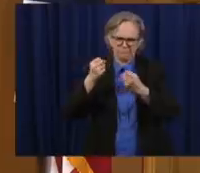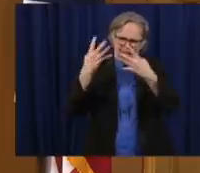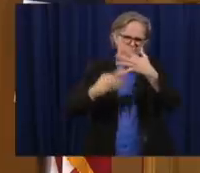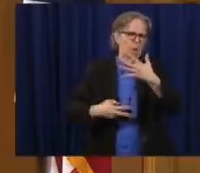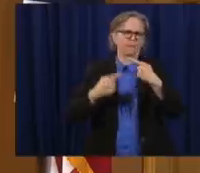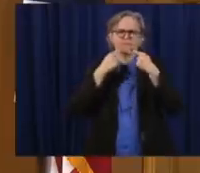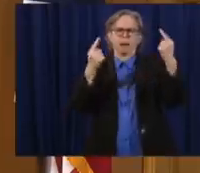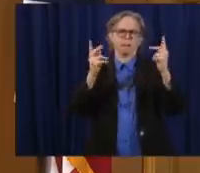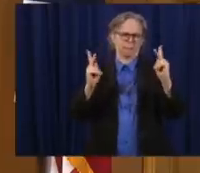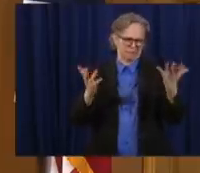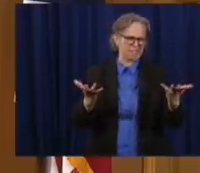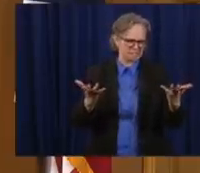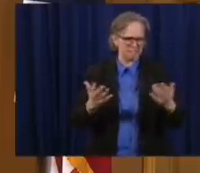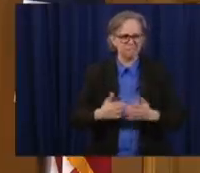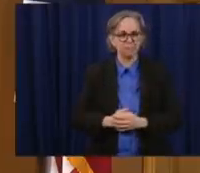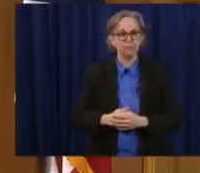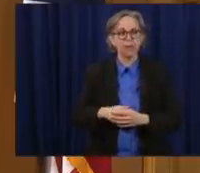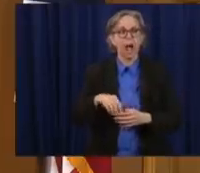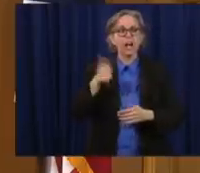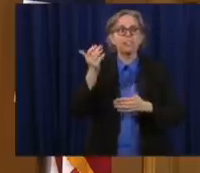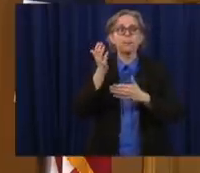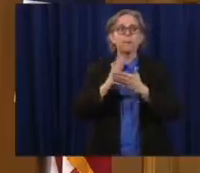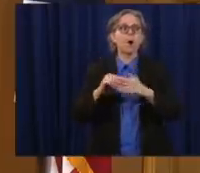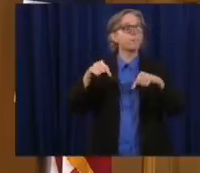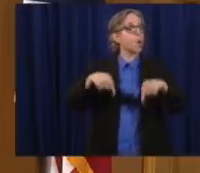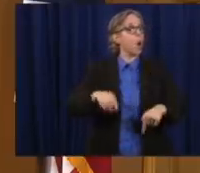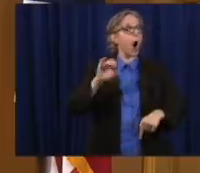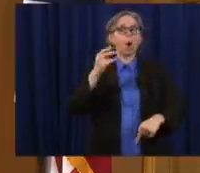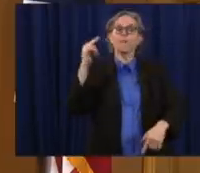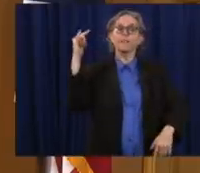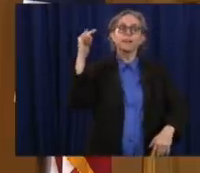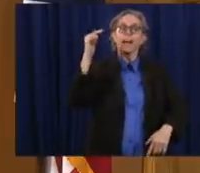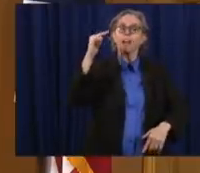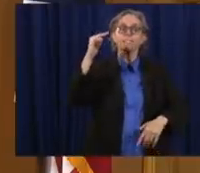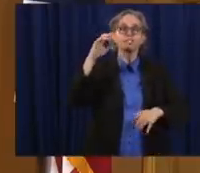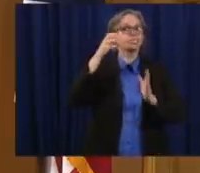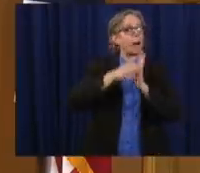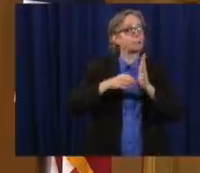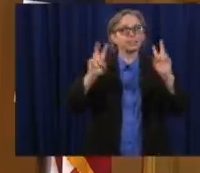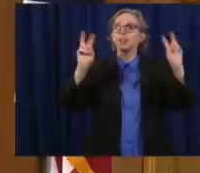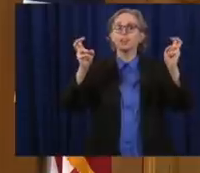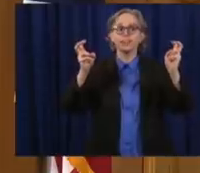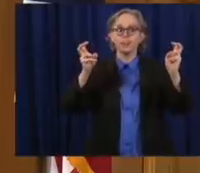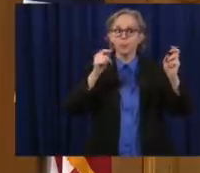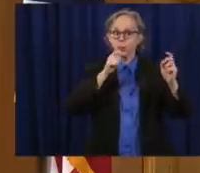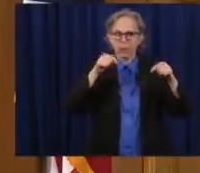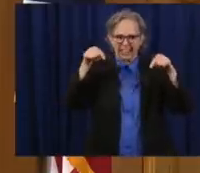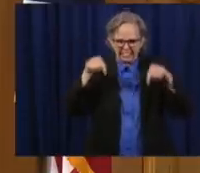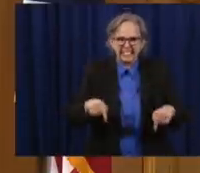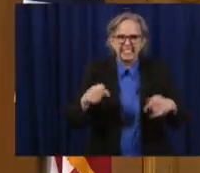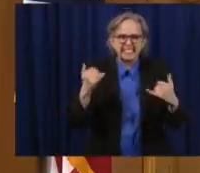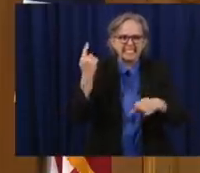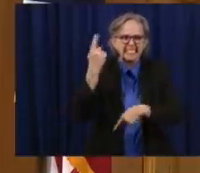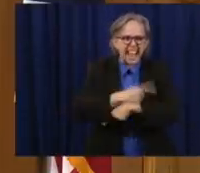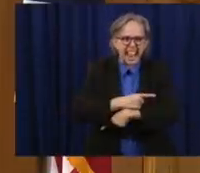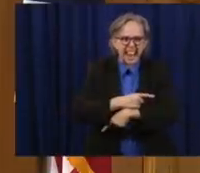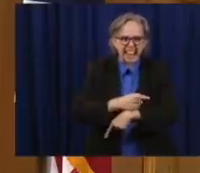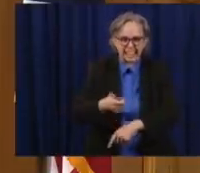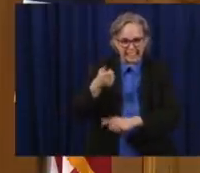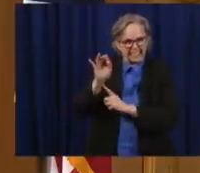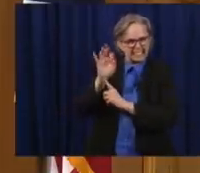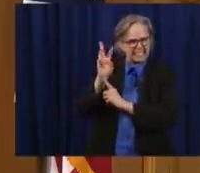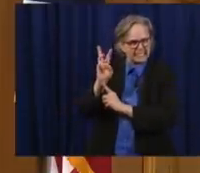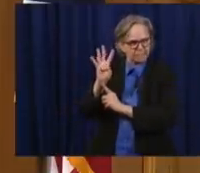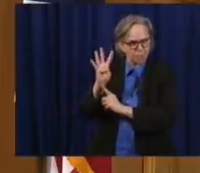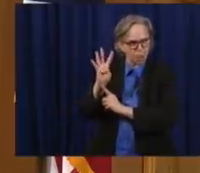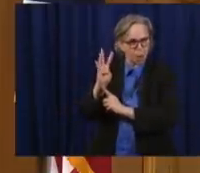Ohio's aviation chapter. On this day, in 1964, Columbus resident, Newark native